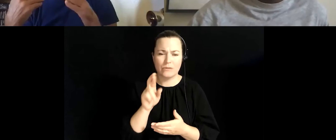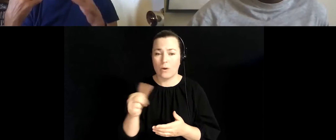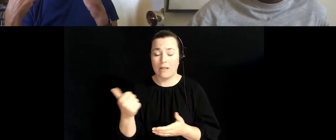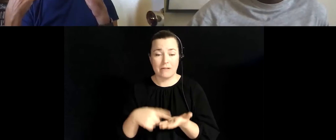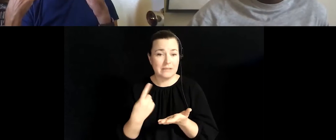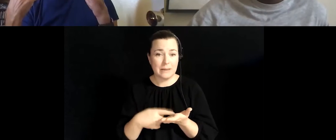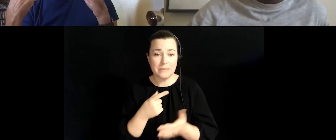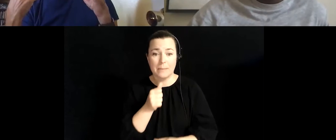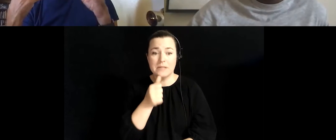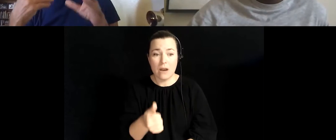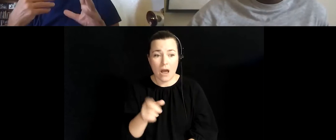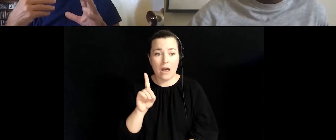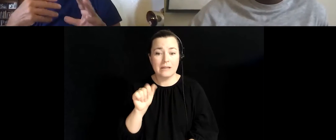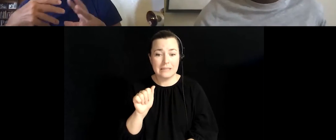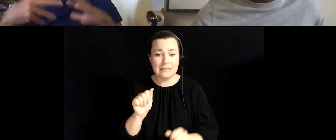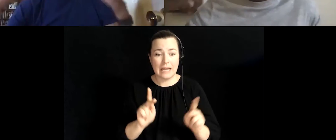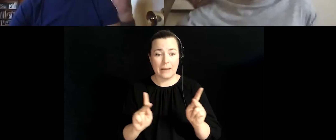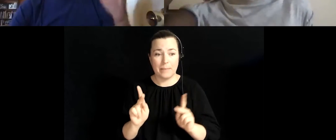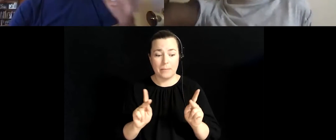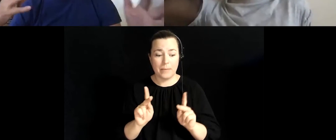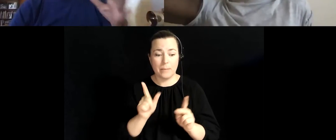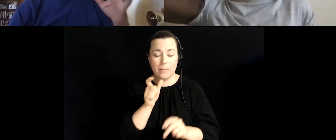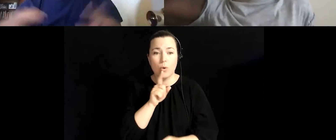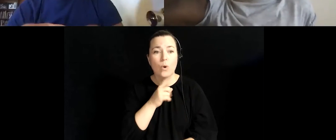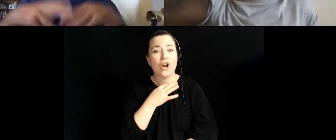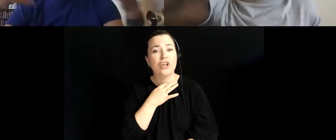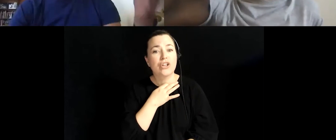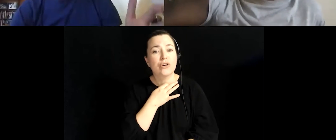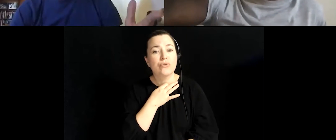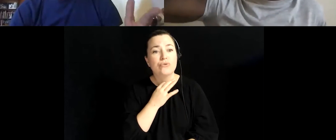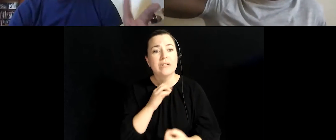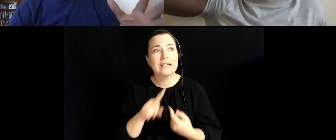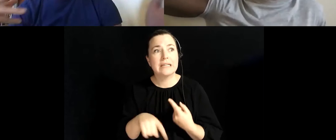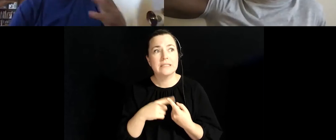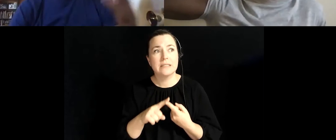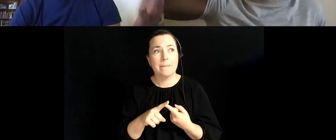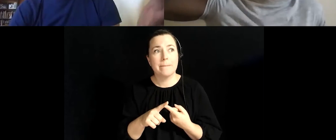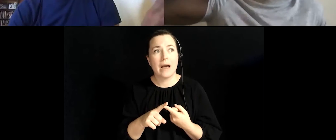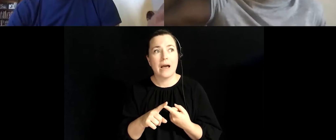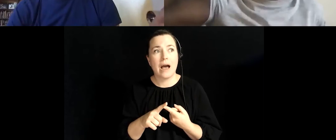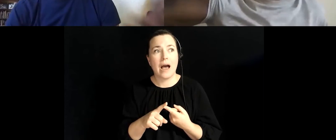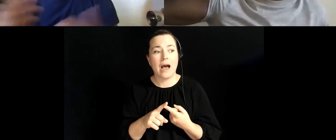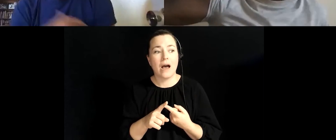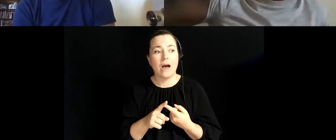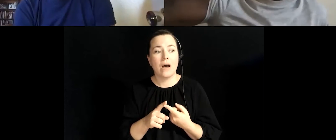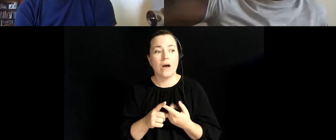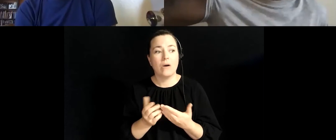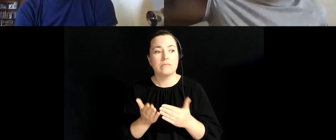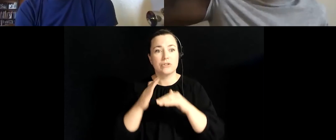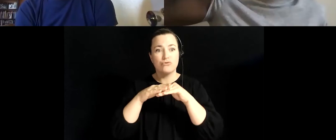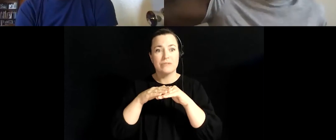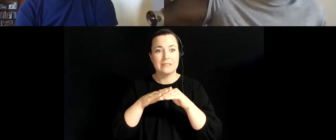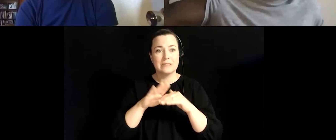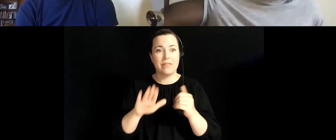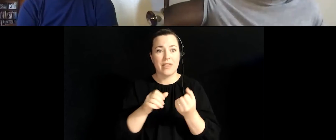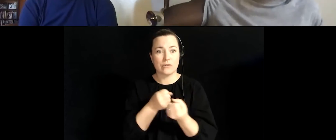people who are curious about increasing their support of disabled